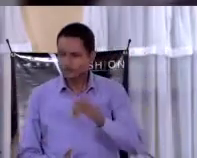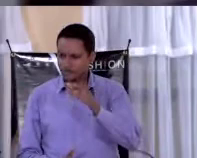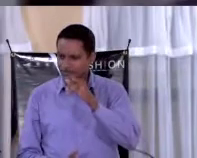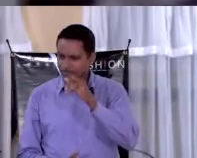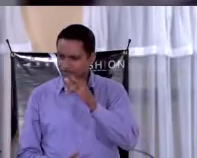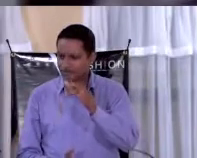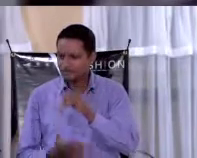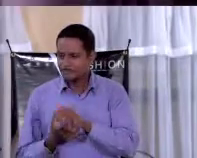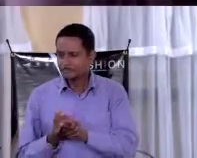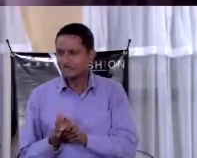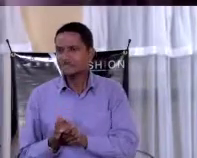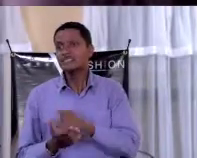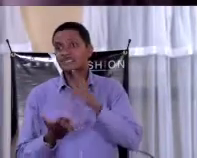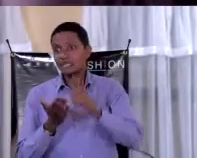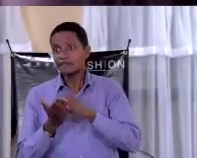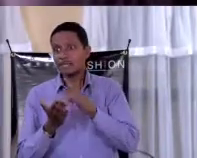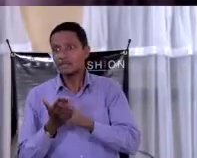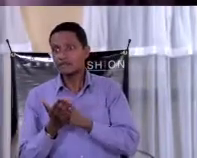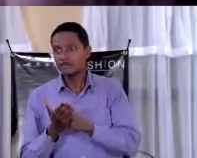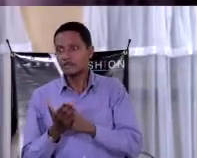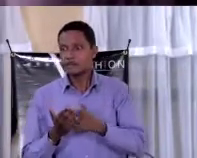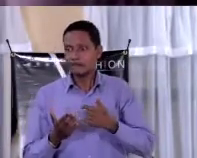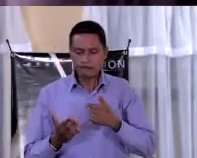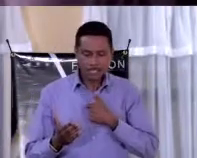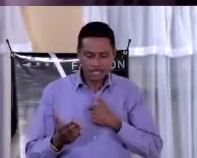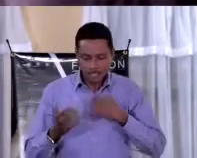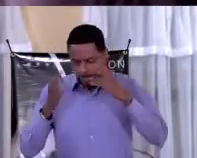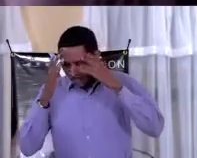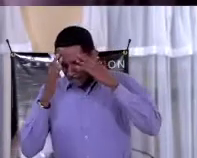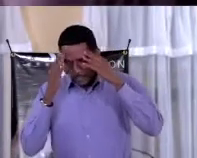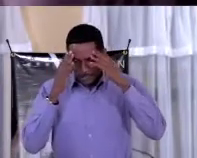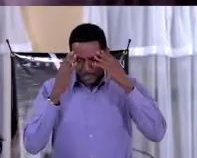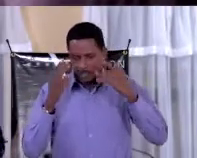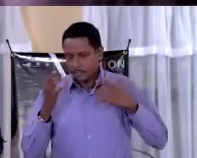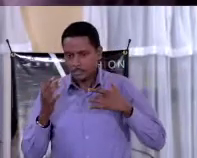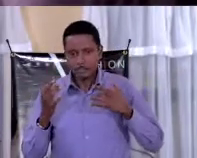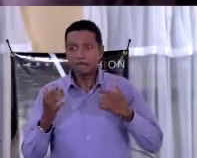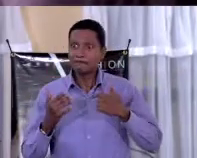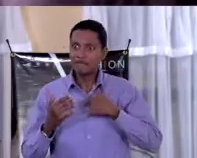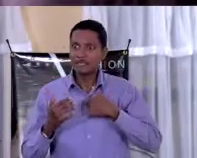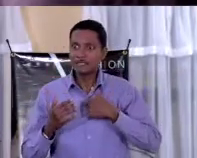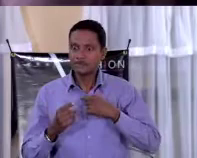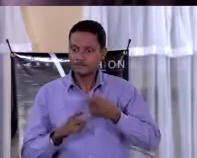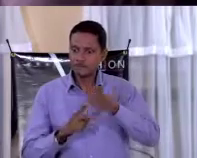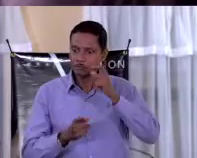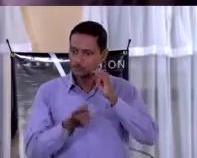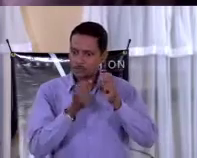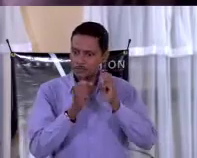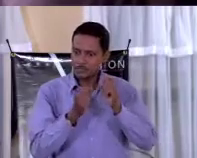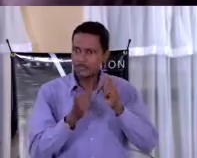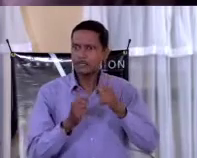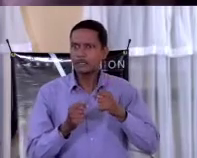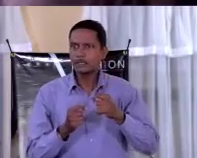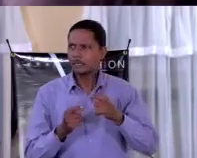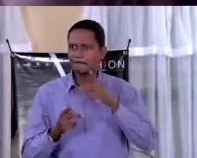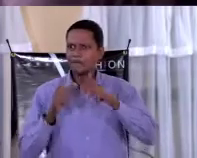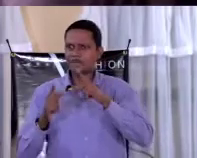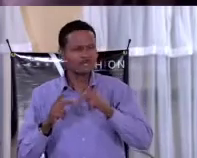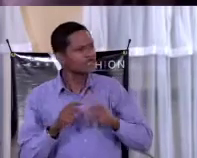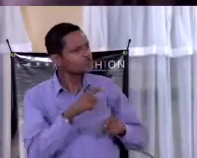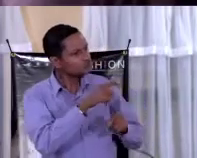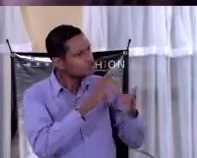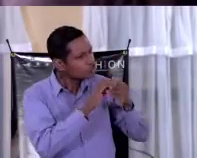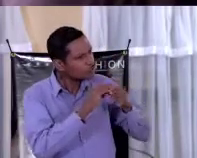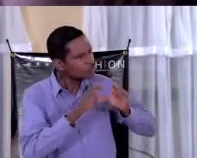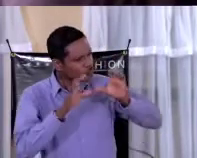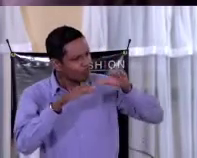and what about us? I am saying privately here, and I say publicly even when I'm in the region, we are ahead of the Caribbean.